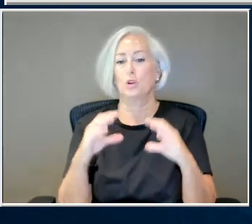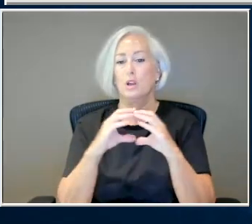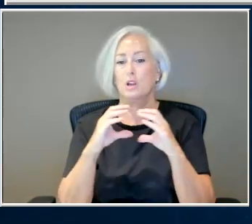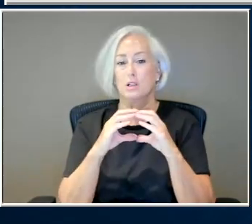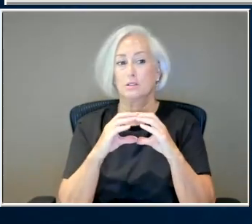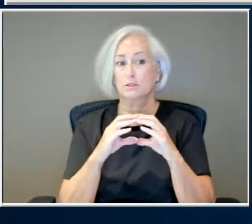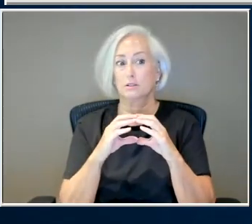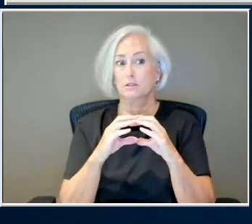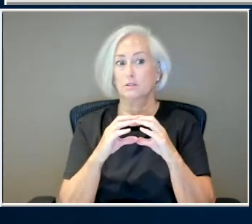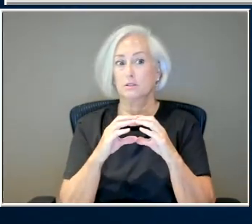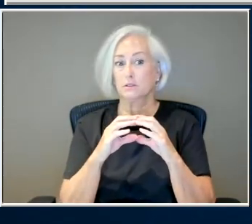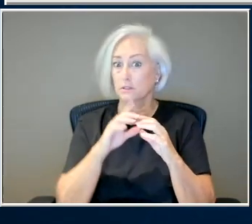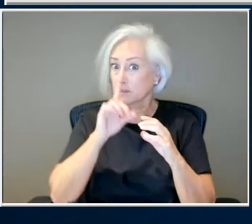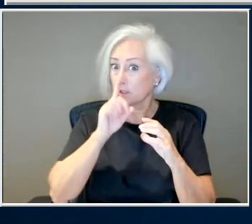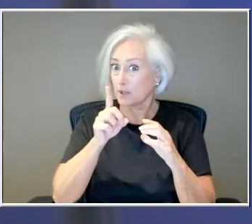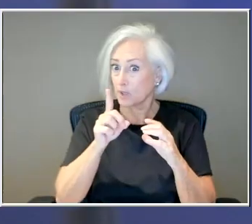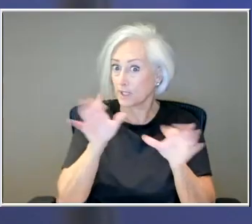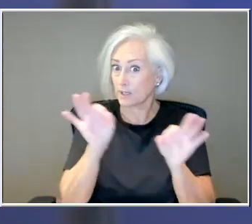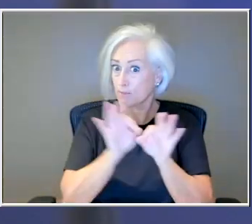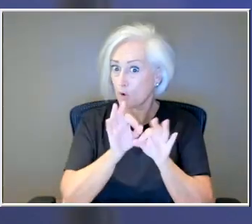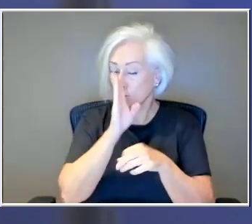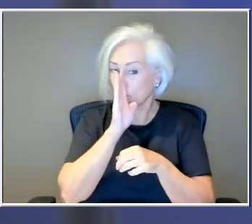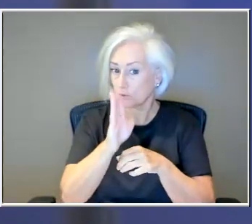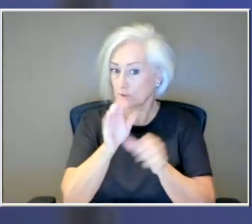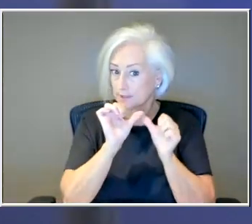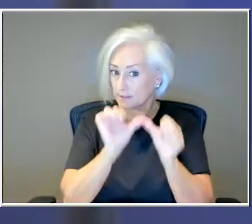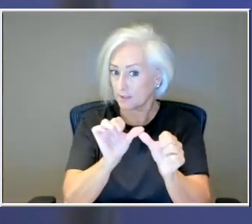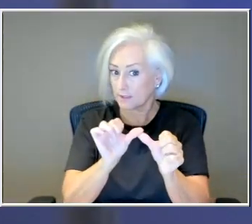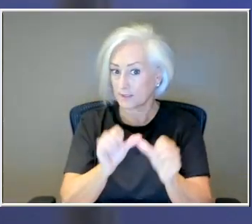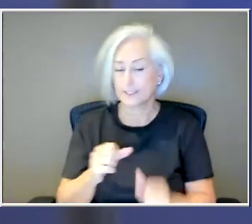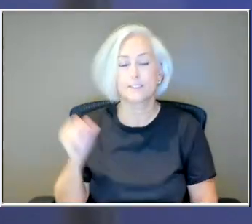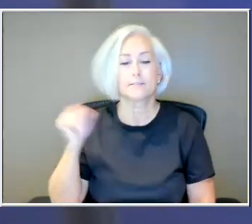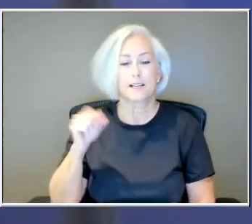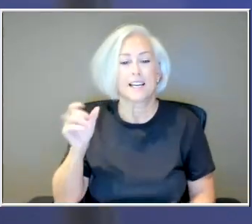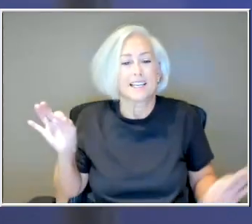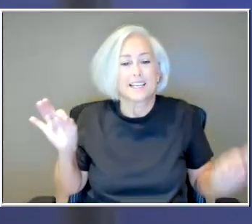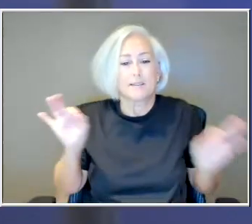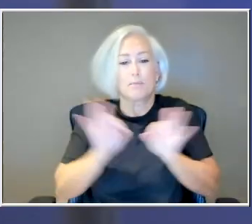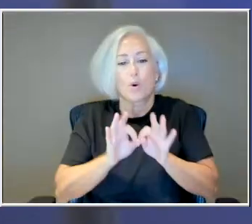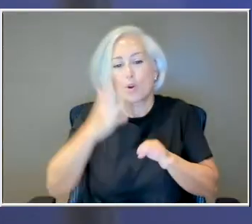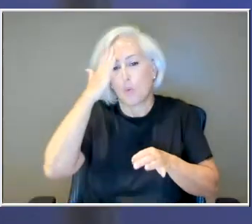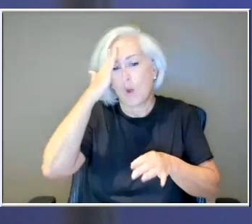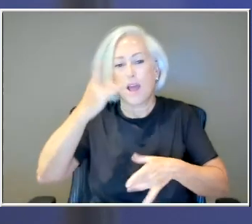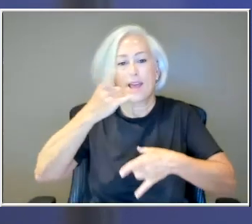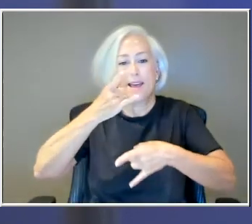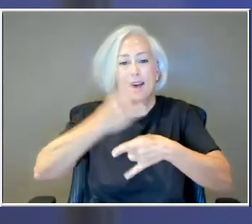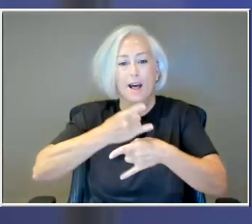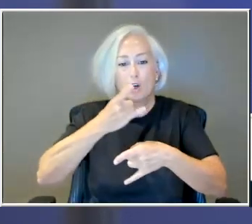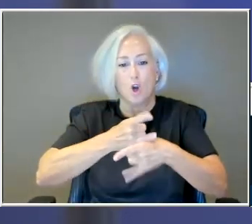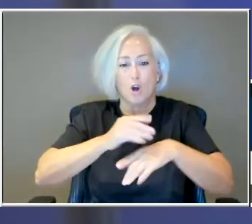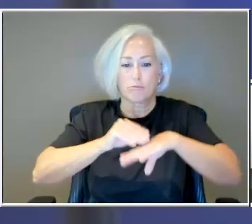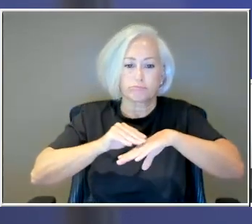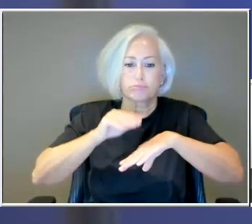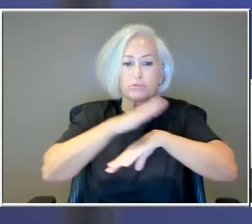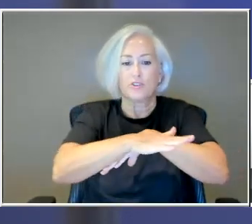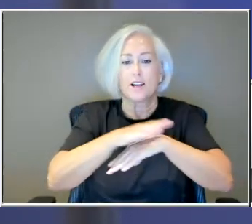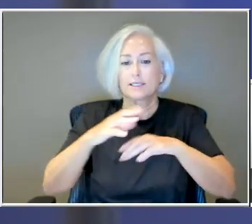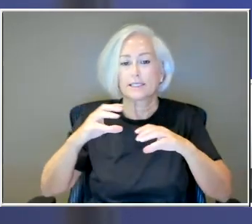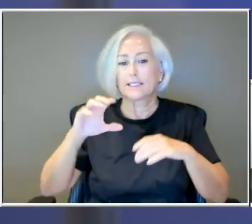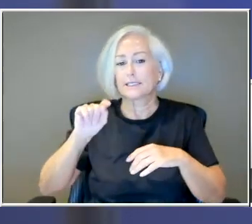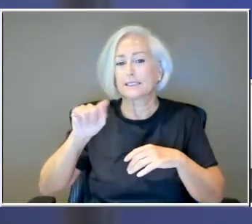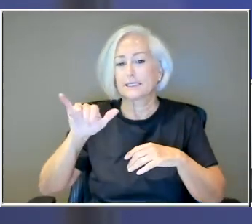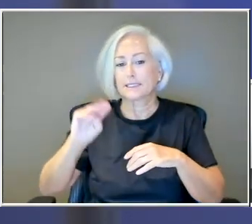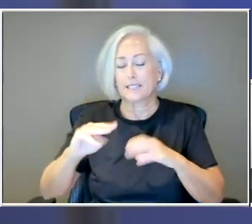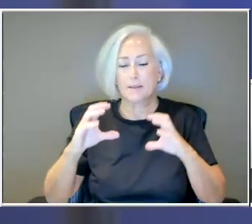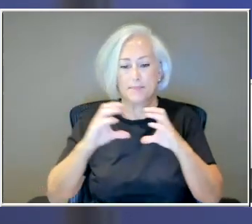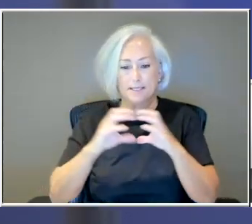track? Very important, because alcohol affects stem cell production. The fact that Justin sacrificed and